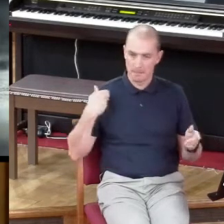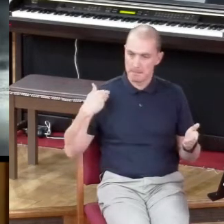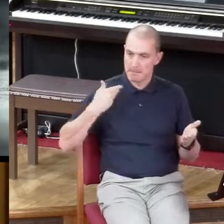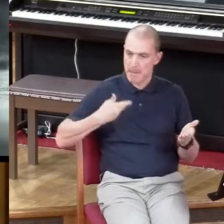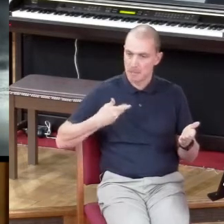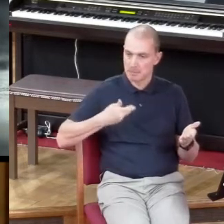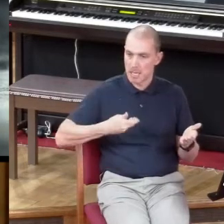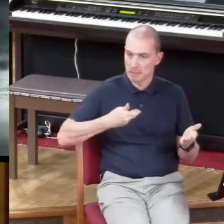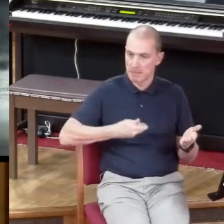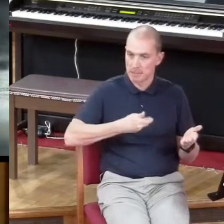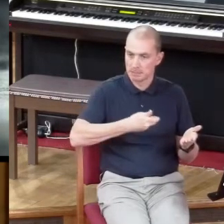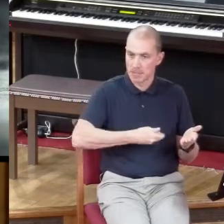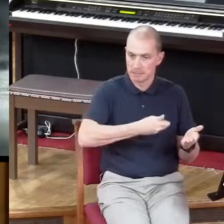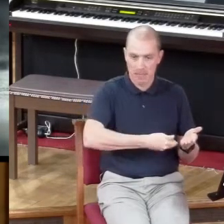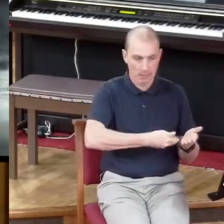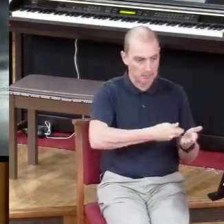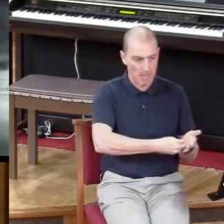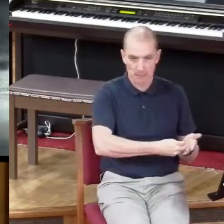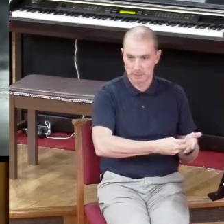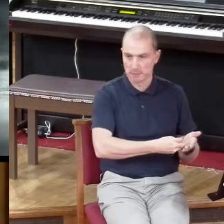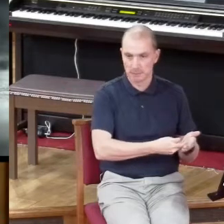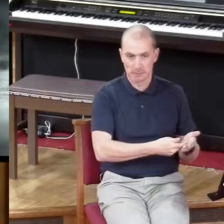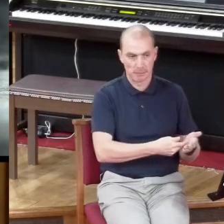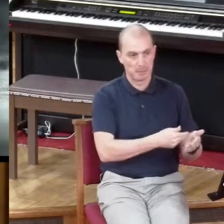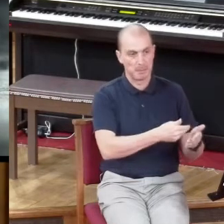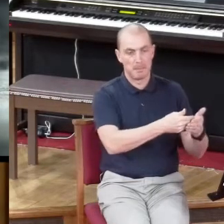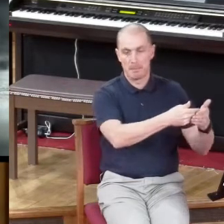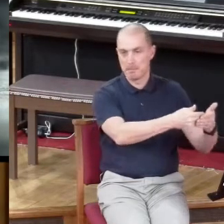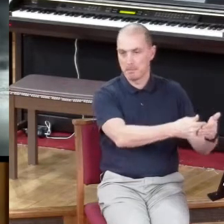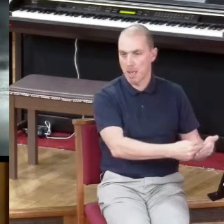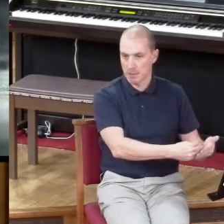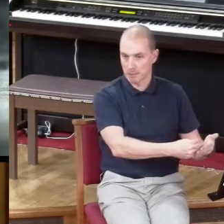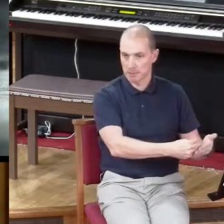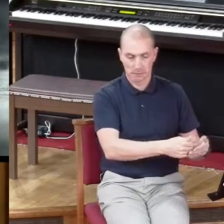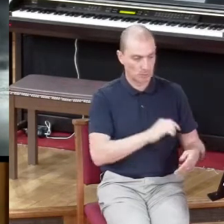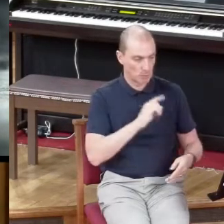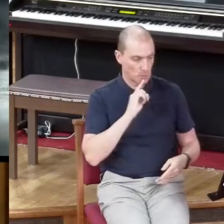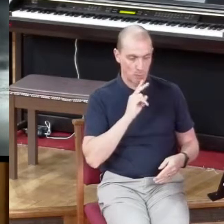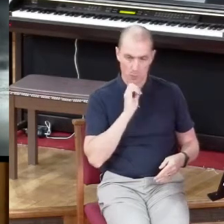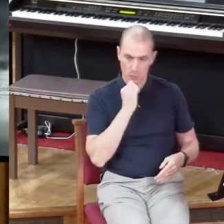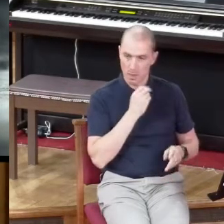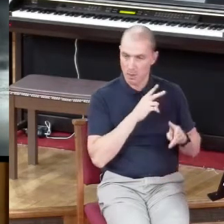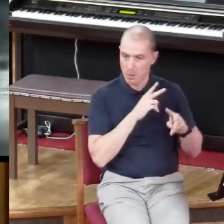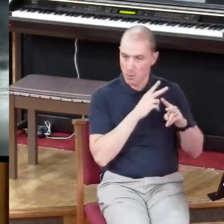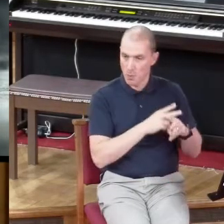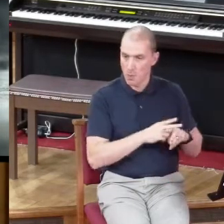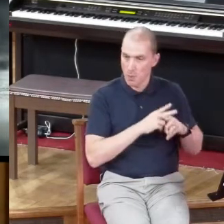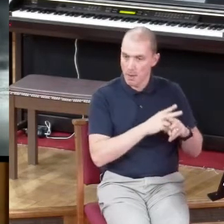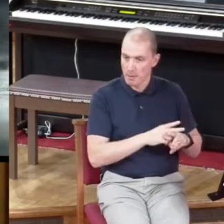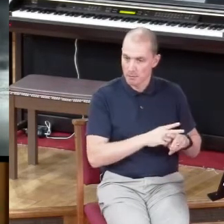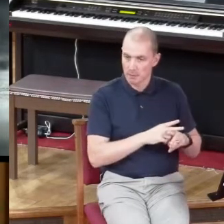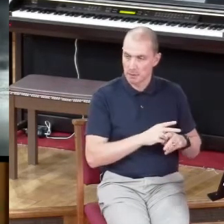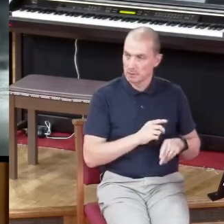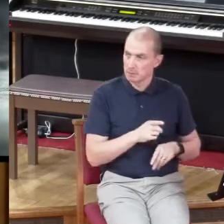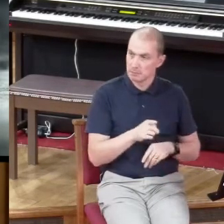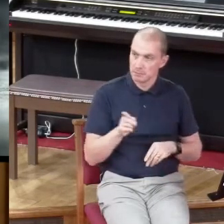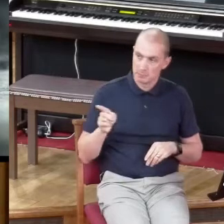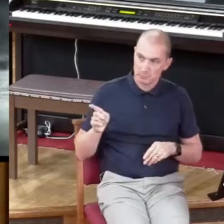not going to let it be lost. We're not going to let it be stolen. It may not be prison or threats that affect